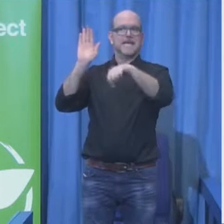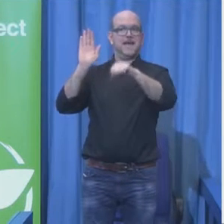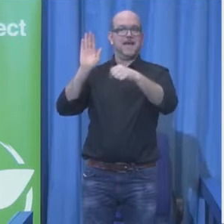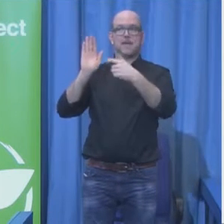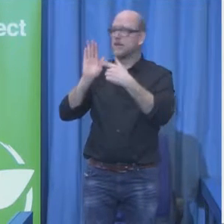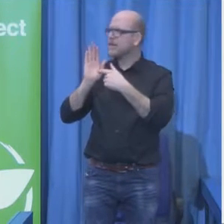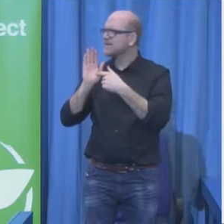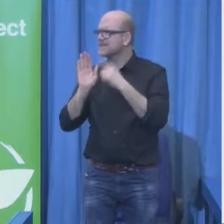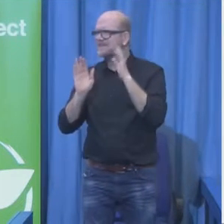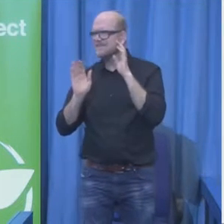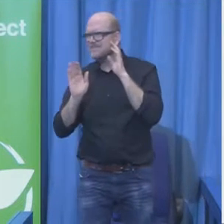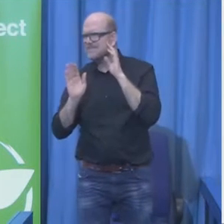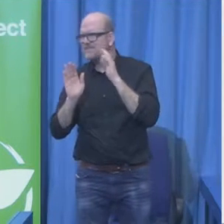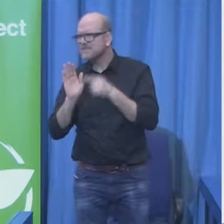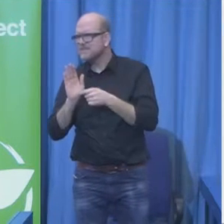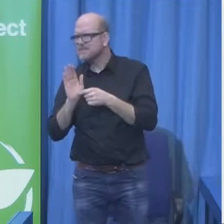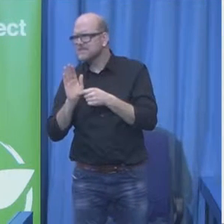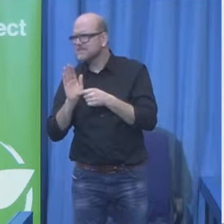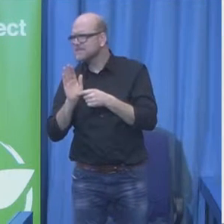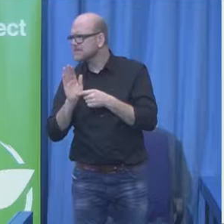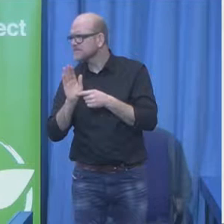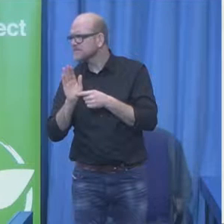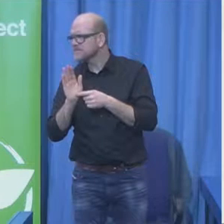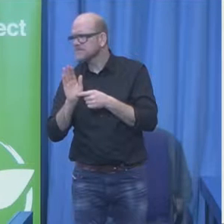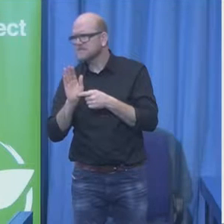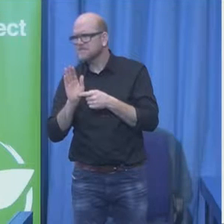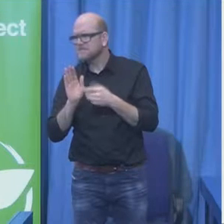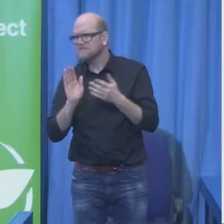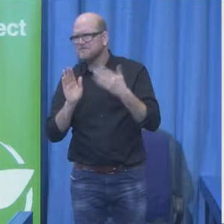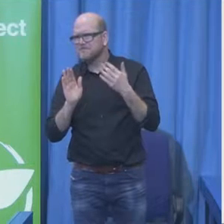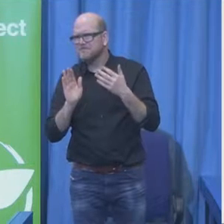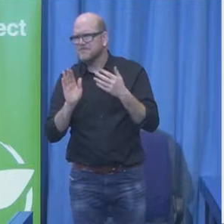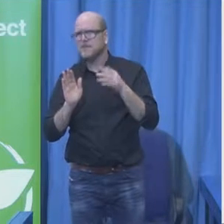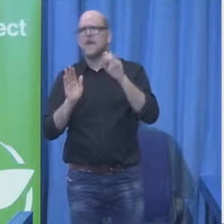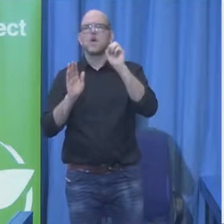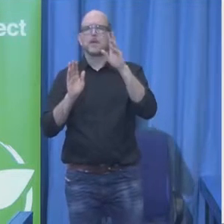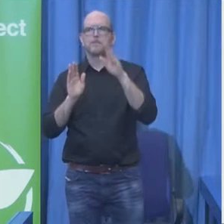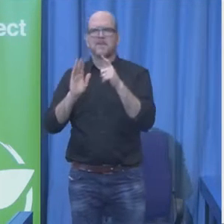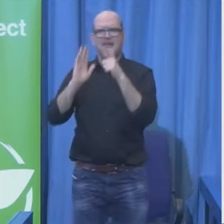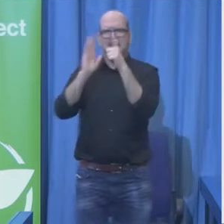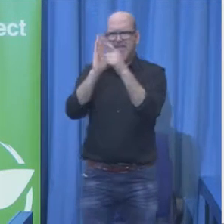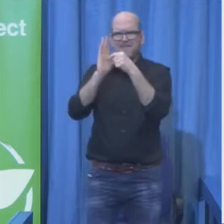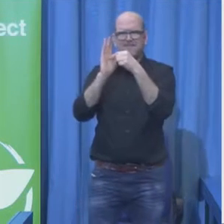our present current law is not sufficient.